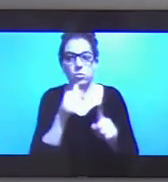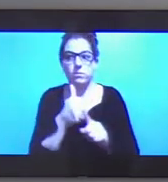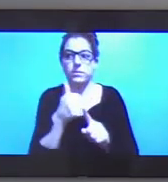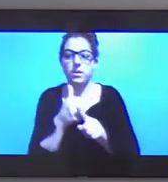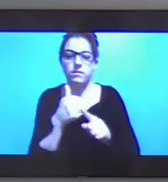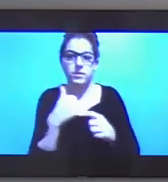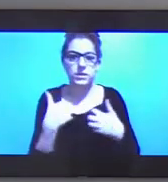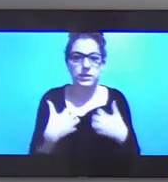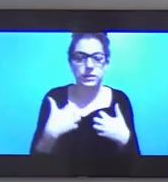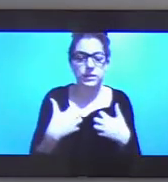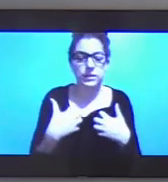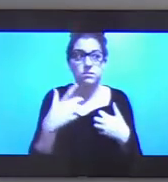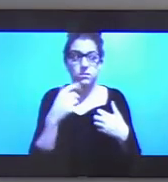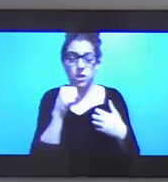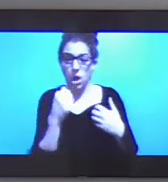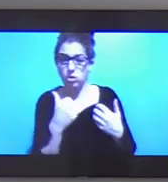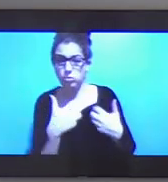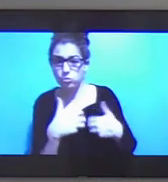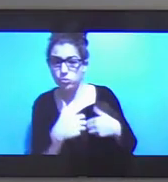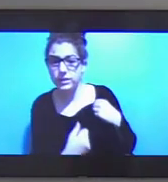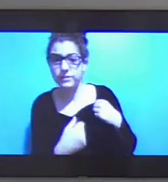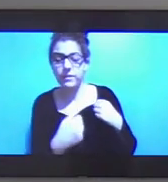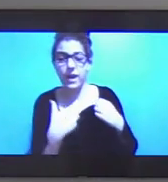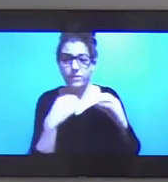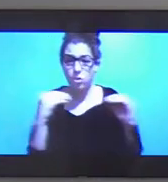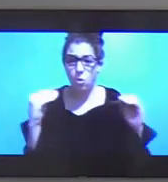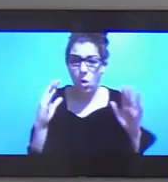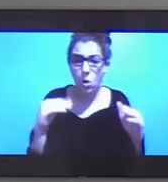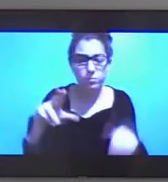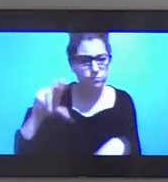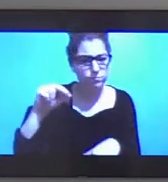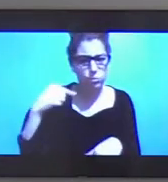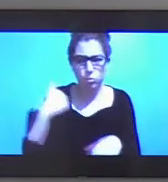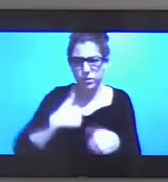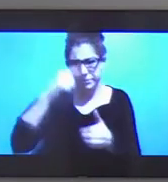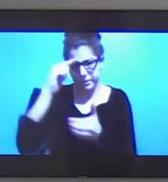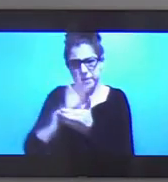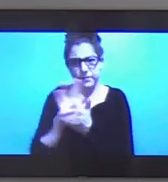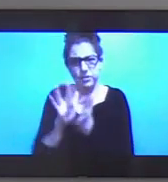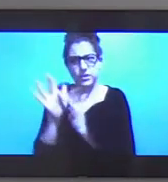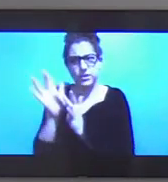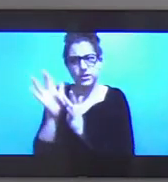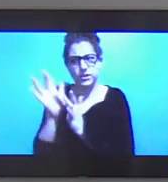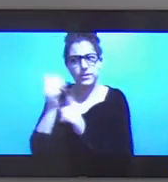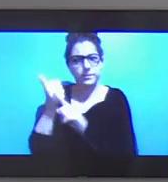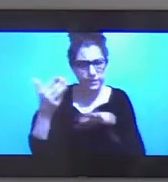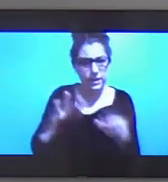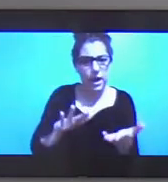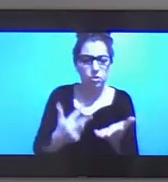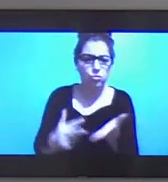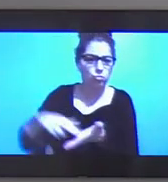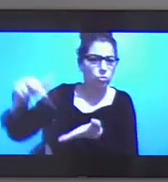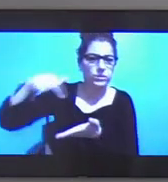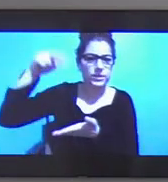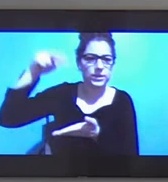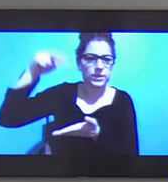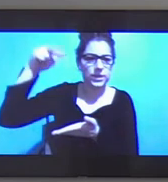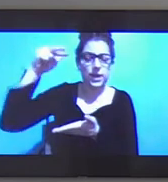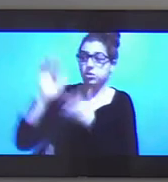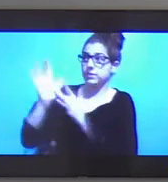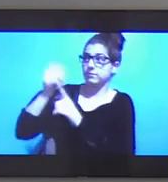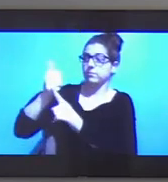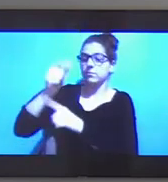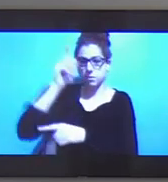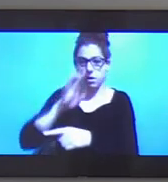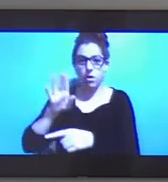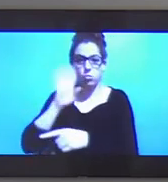as others do, have no hope. For since we believe that Jesus died and rose again, even so through Jesus, God will bring with him